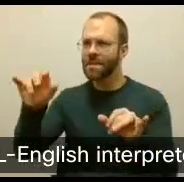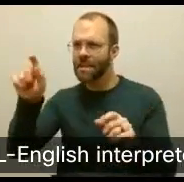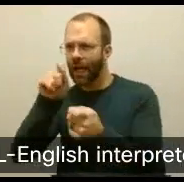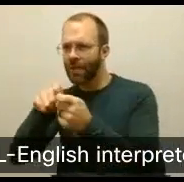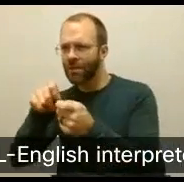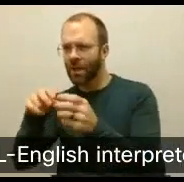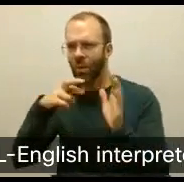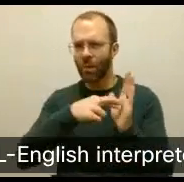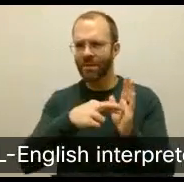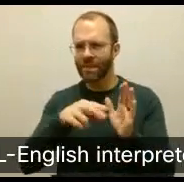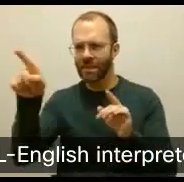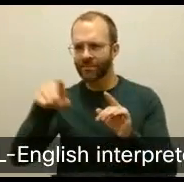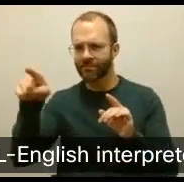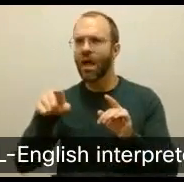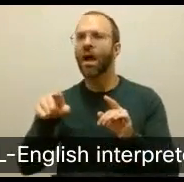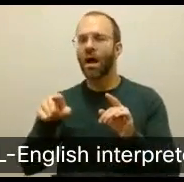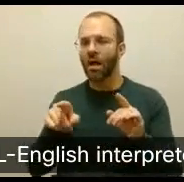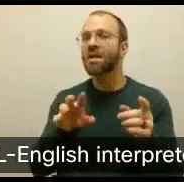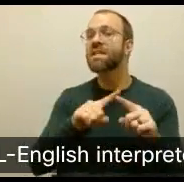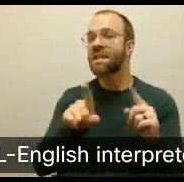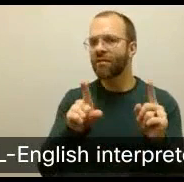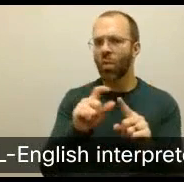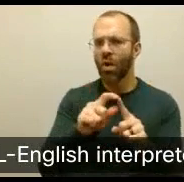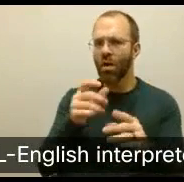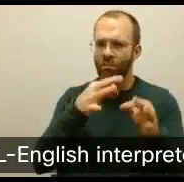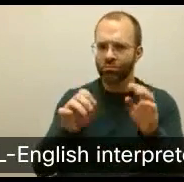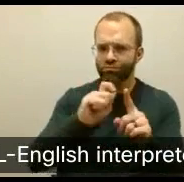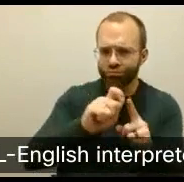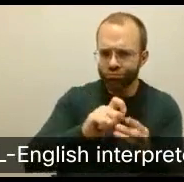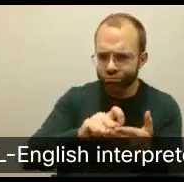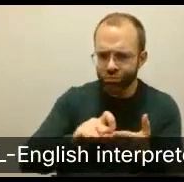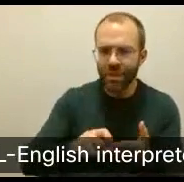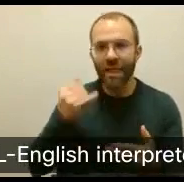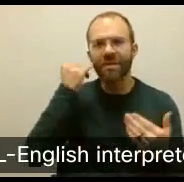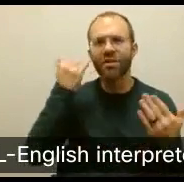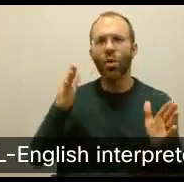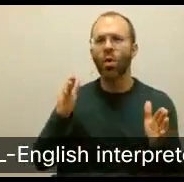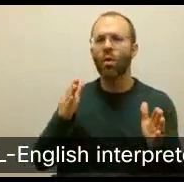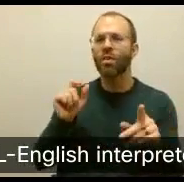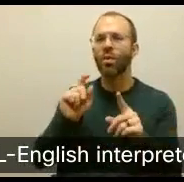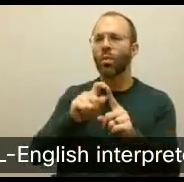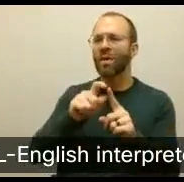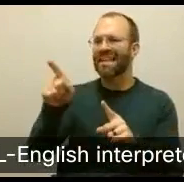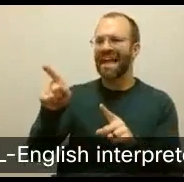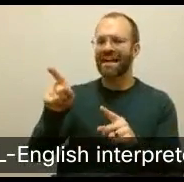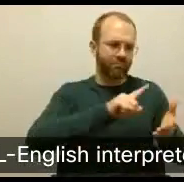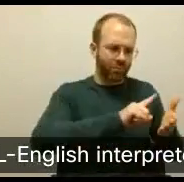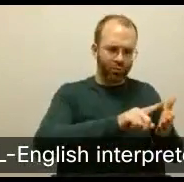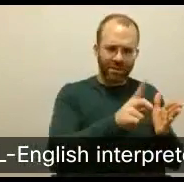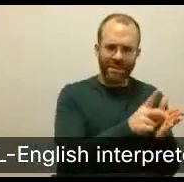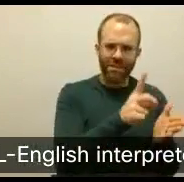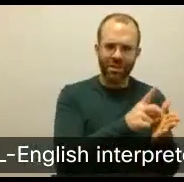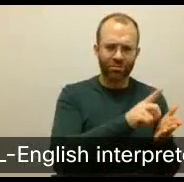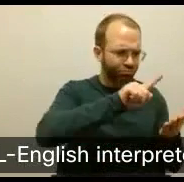the original text. If you don't know words as you're reading or as you're trying to take your notes, look those words up to ensure you